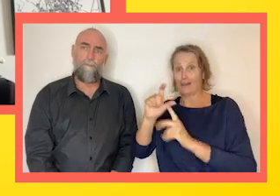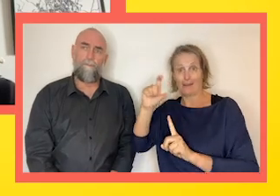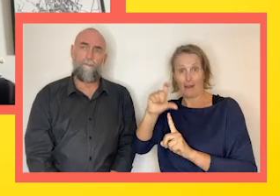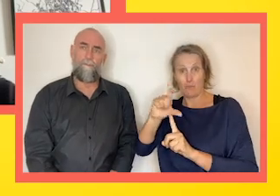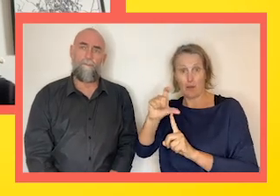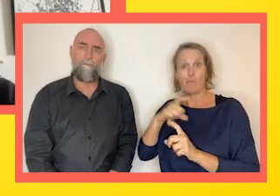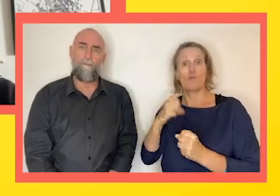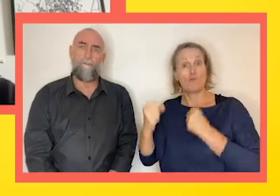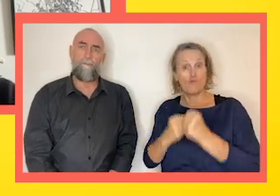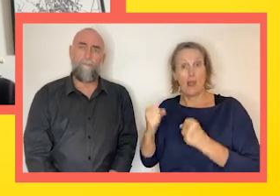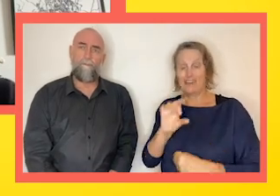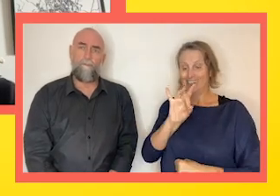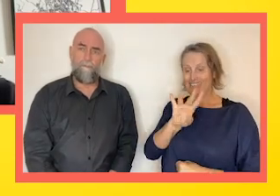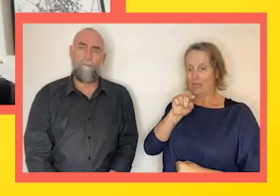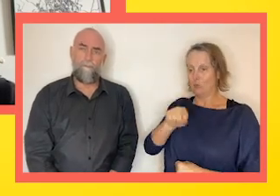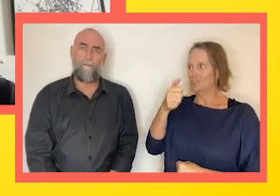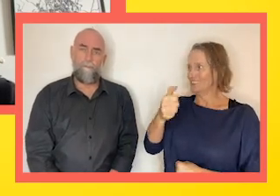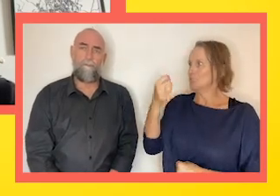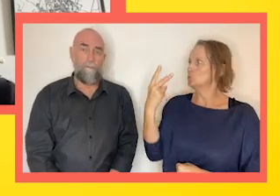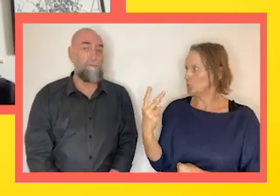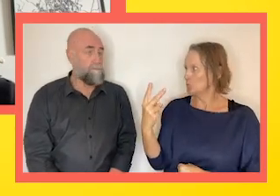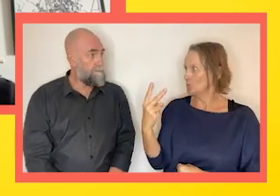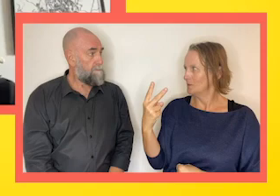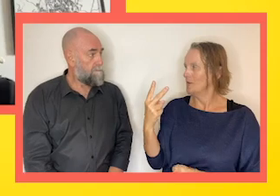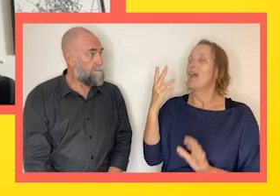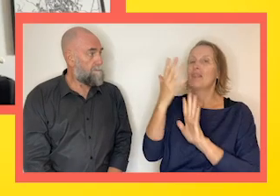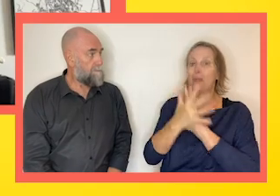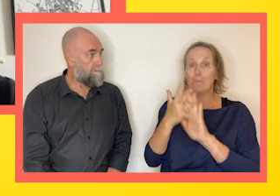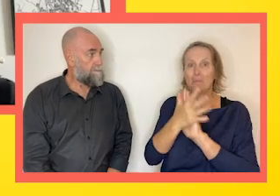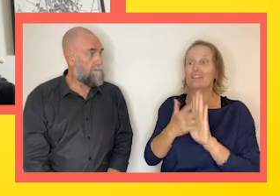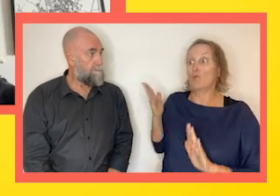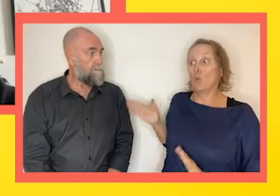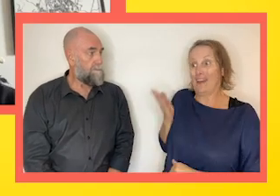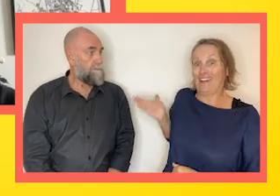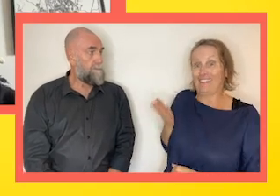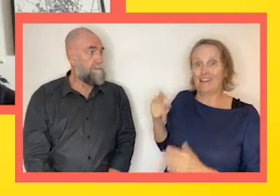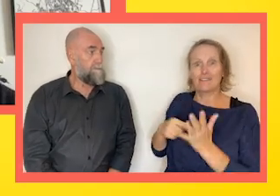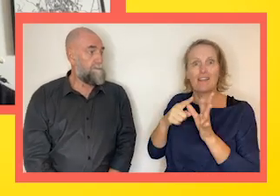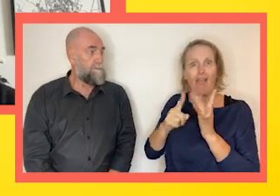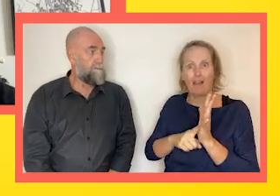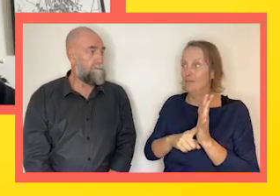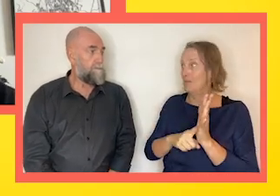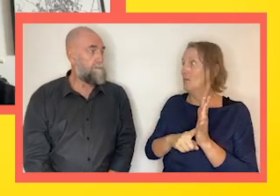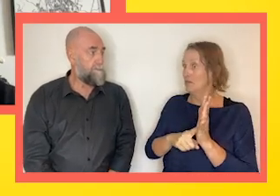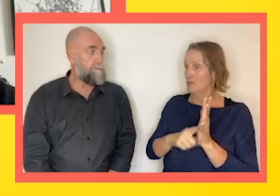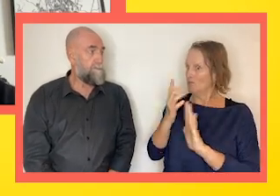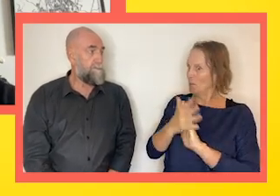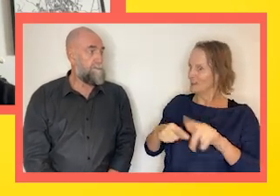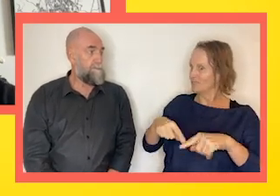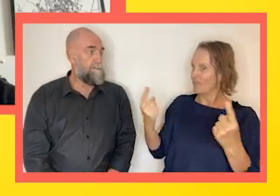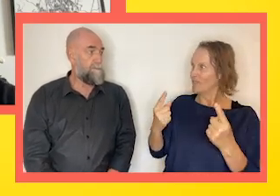Track Classic and ran 10.62 with a plus 2.0 tailwind. So the change is